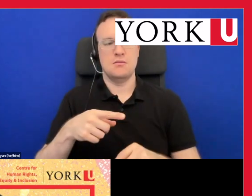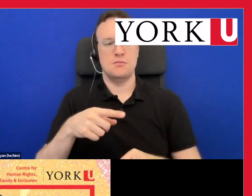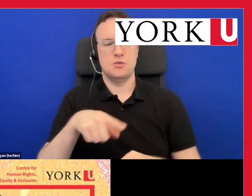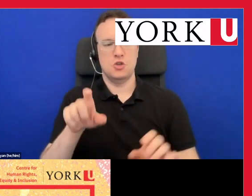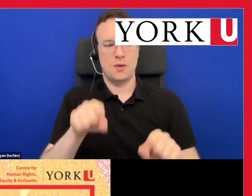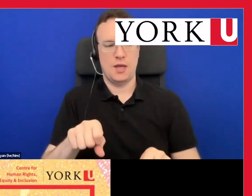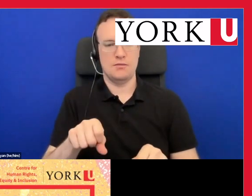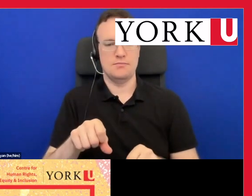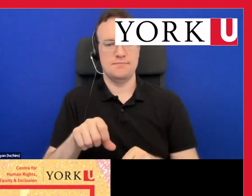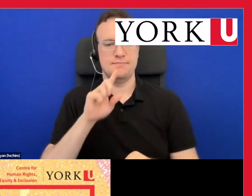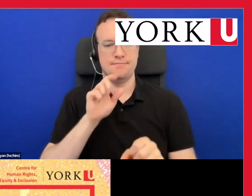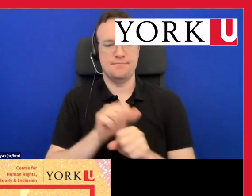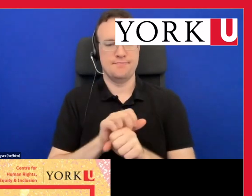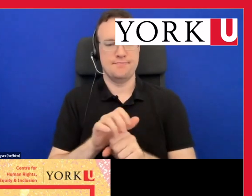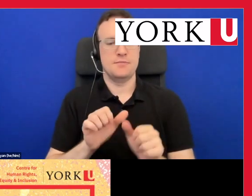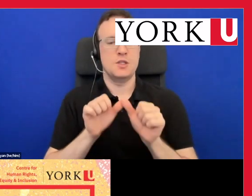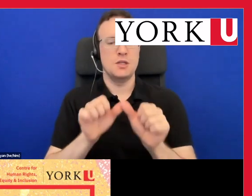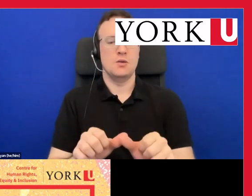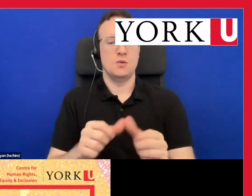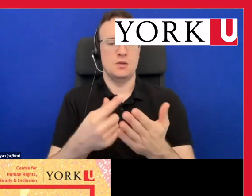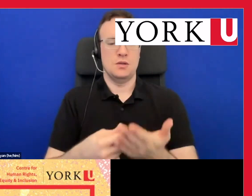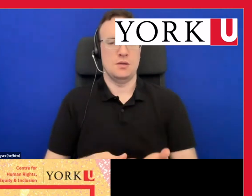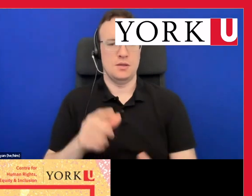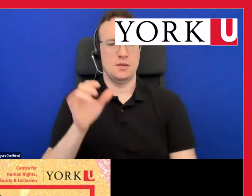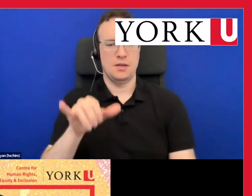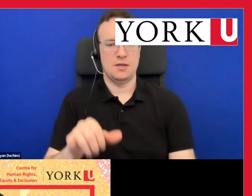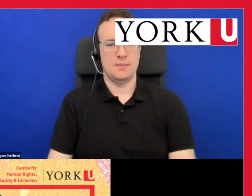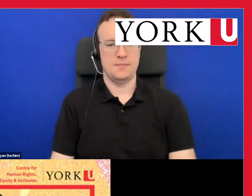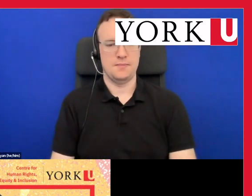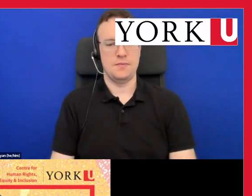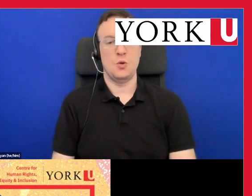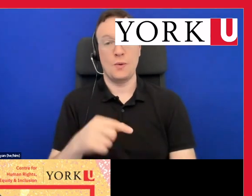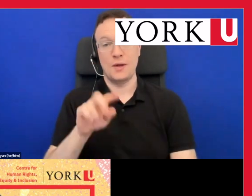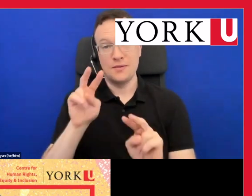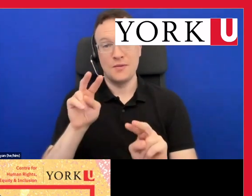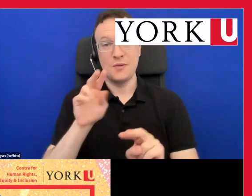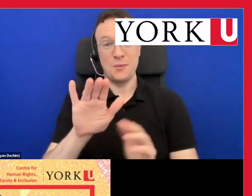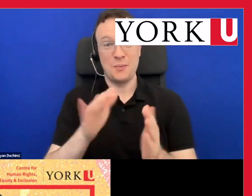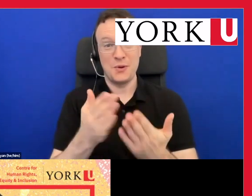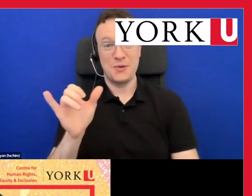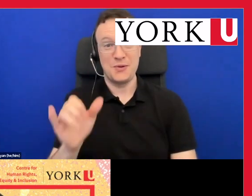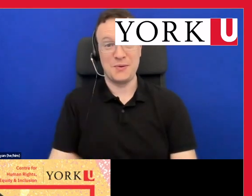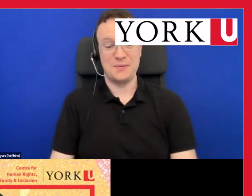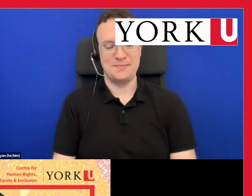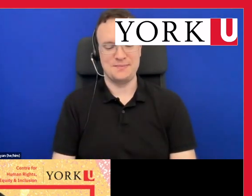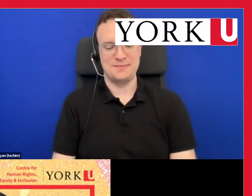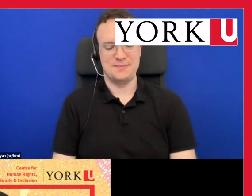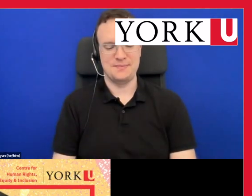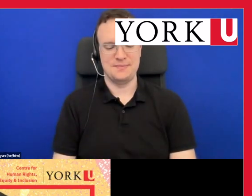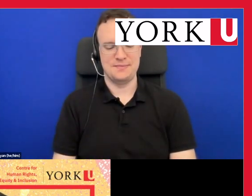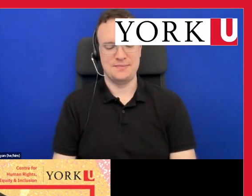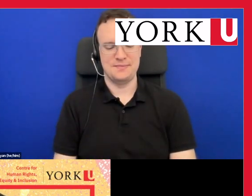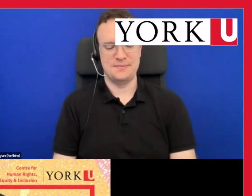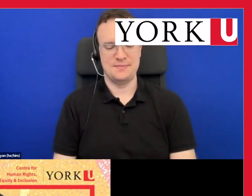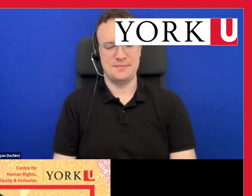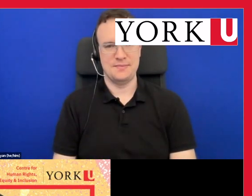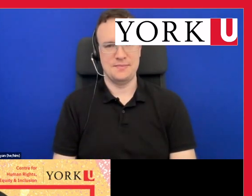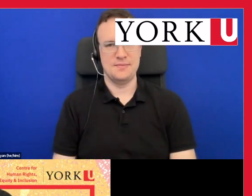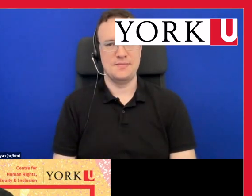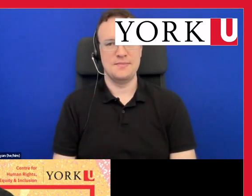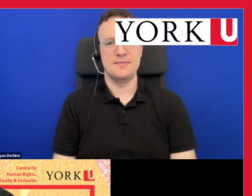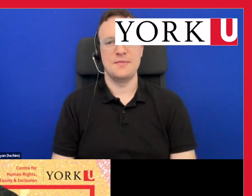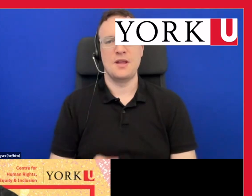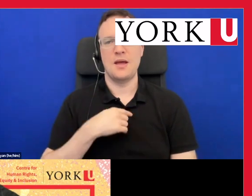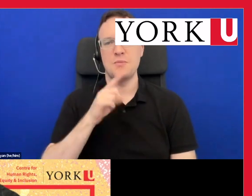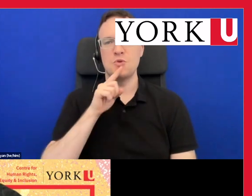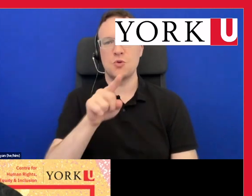can certainly continue on your own thinking. And we look forward to your book when that comes out at some point. I'm sure you look